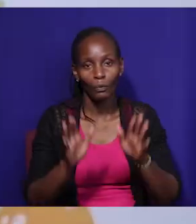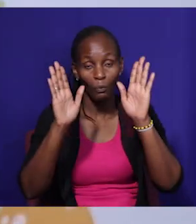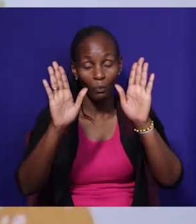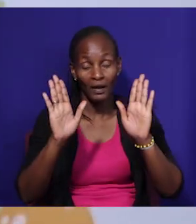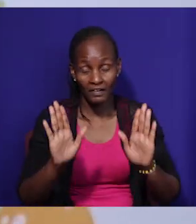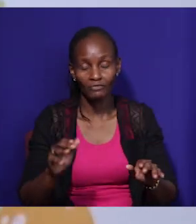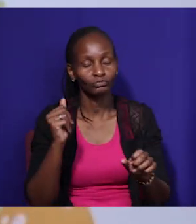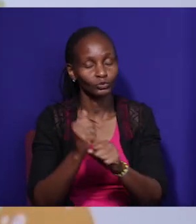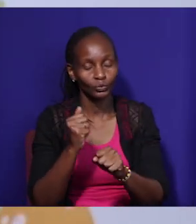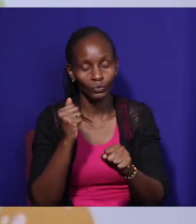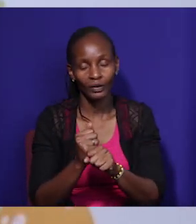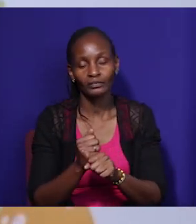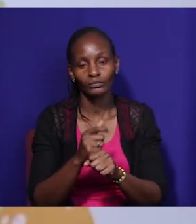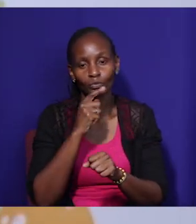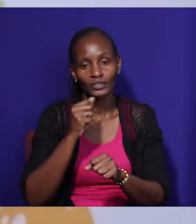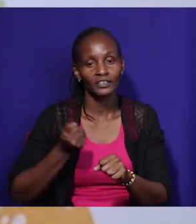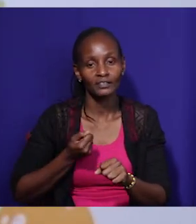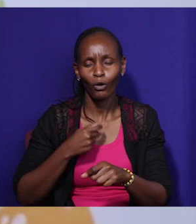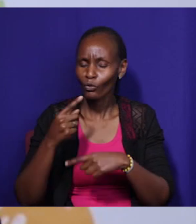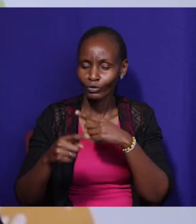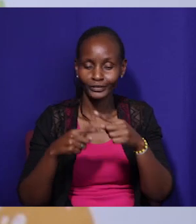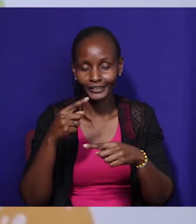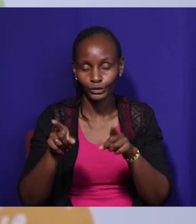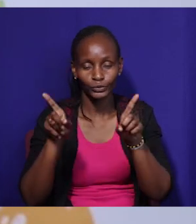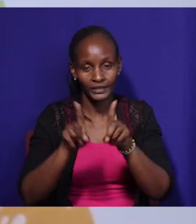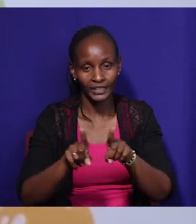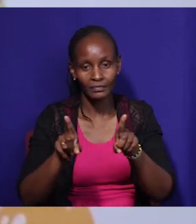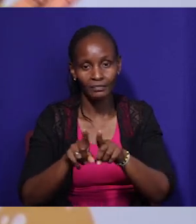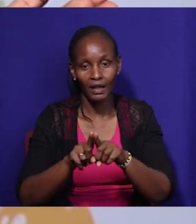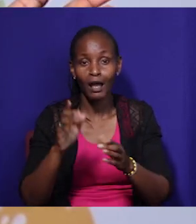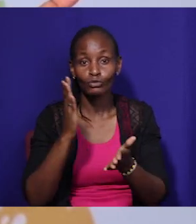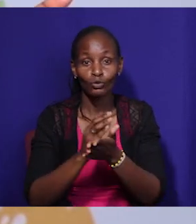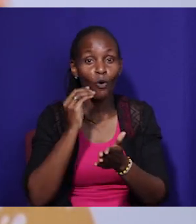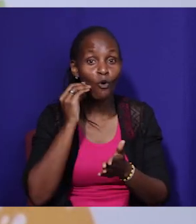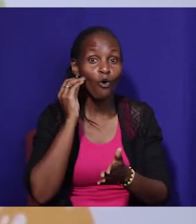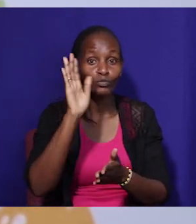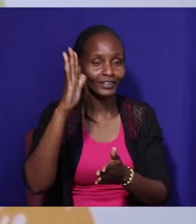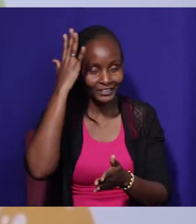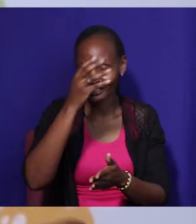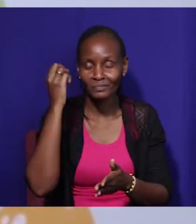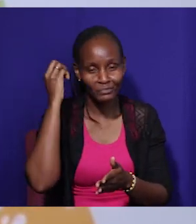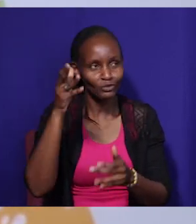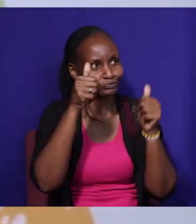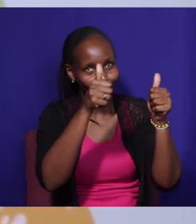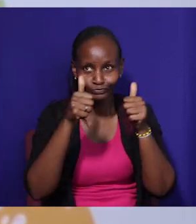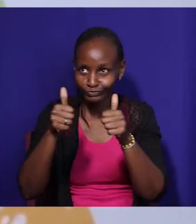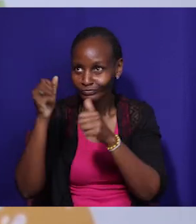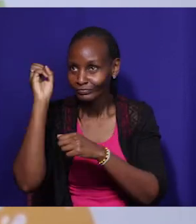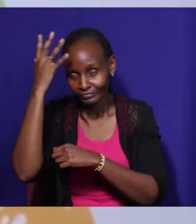Wonderful work, boys and girls. Keep it up. I'm sure our homes are now beautiful with all this work.